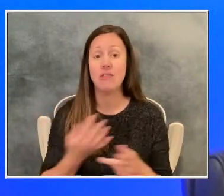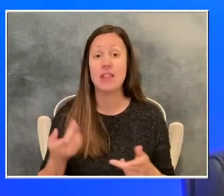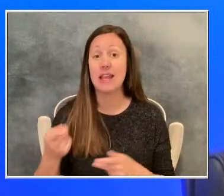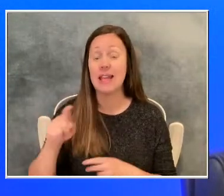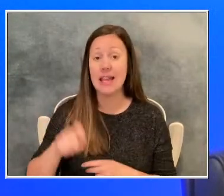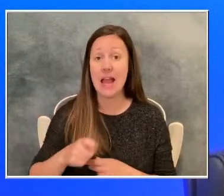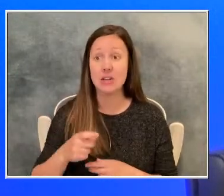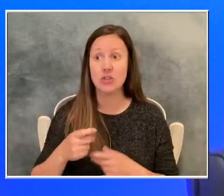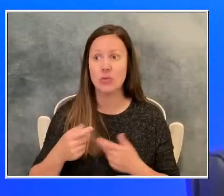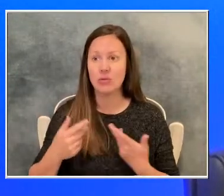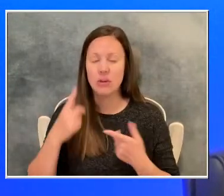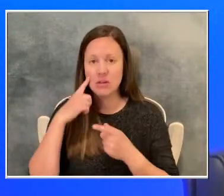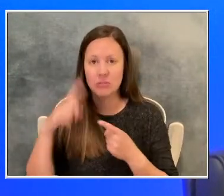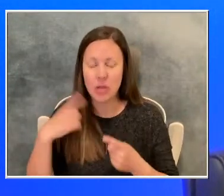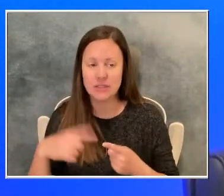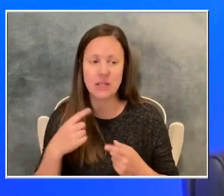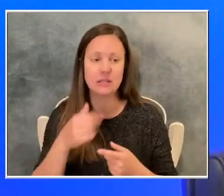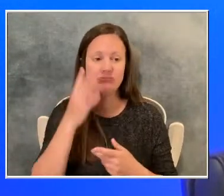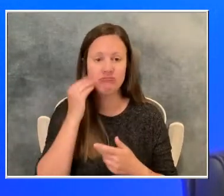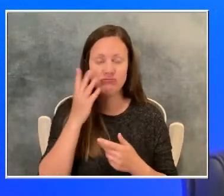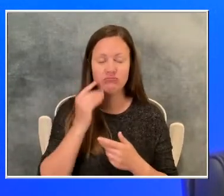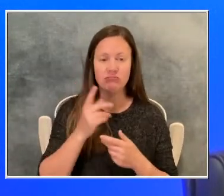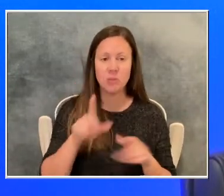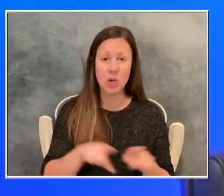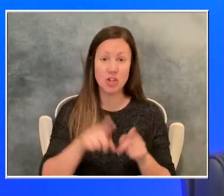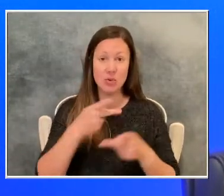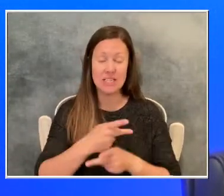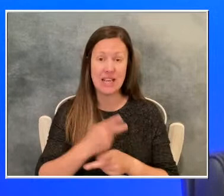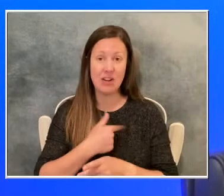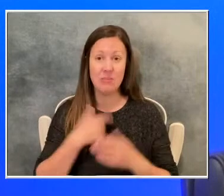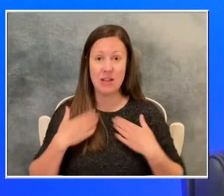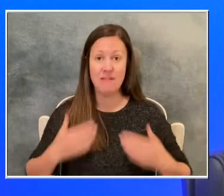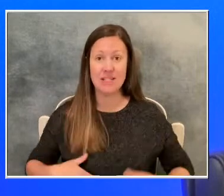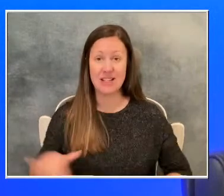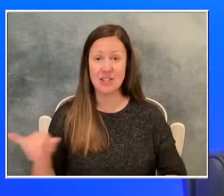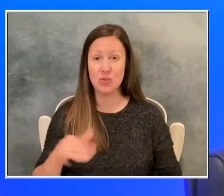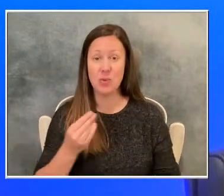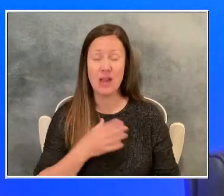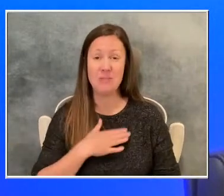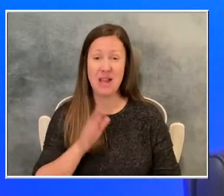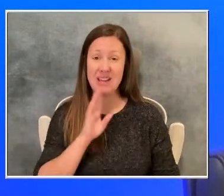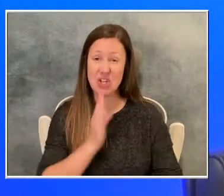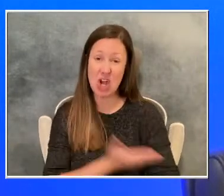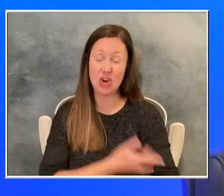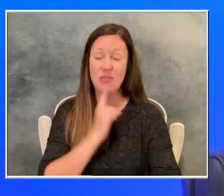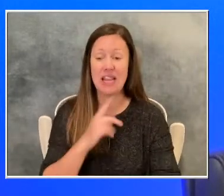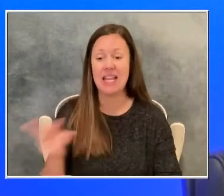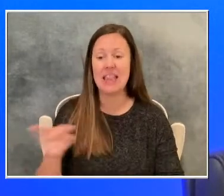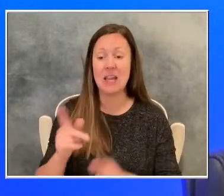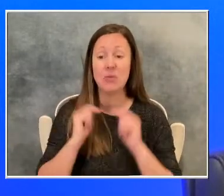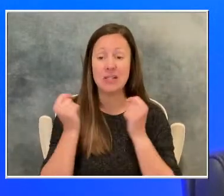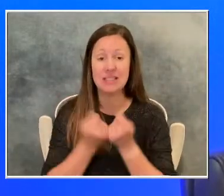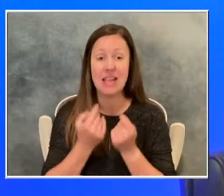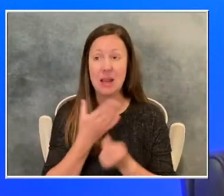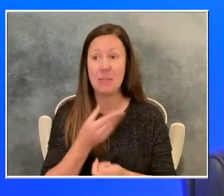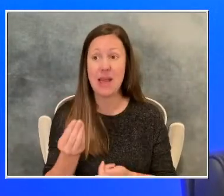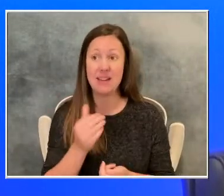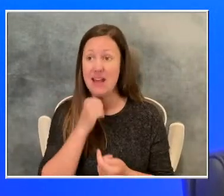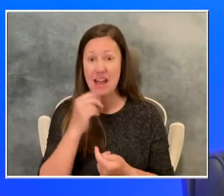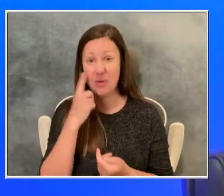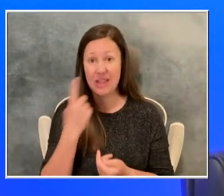and take care of me physically, and as well as my daughter. They were a team, and I don't think one of them could have done it